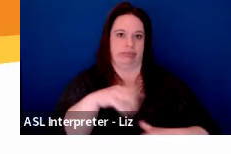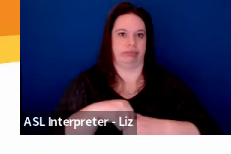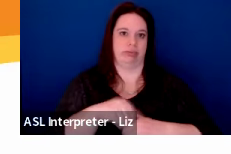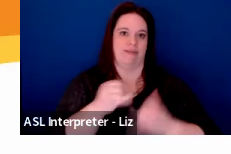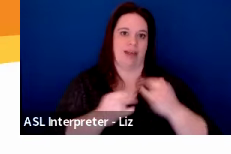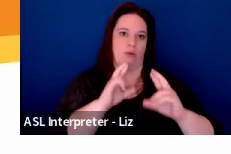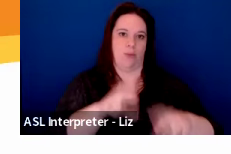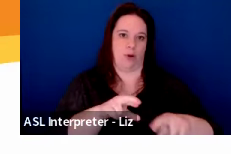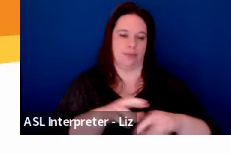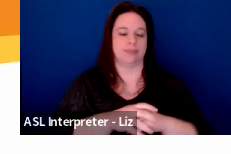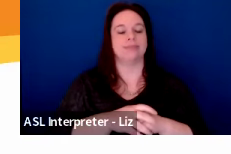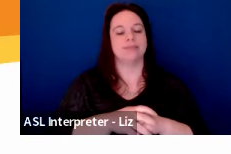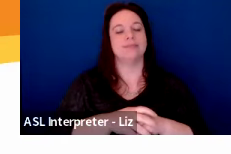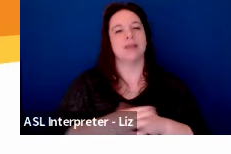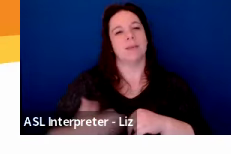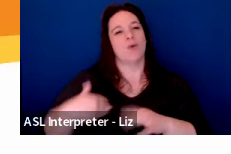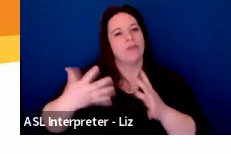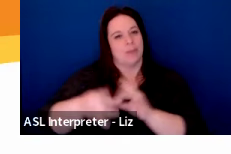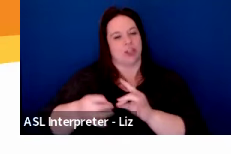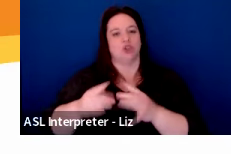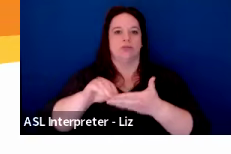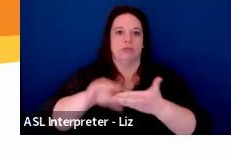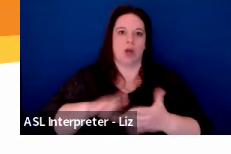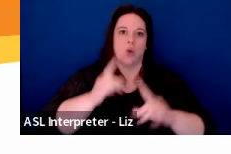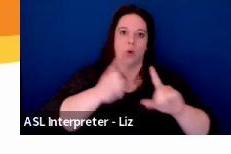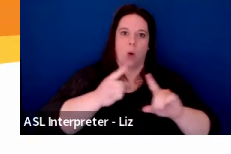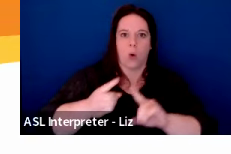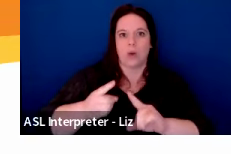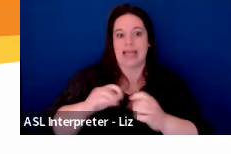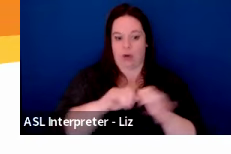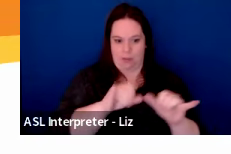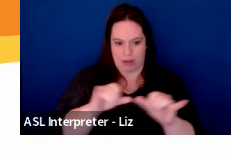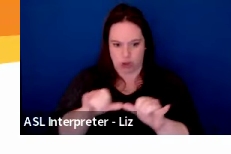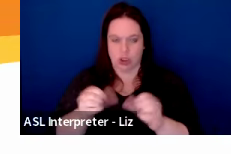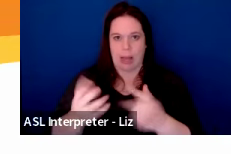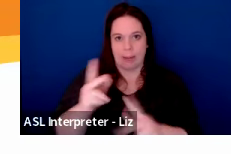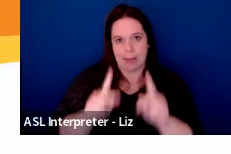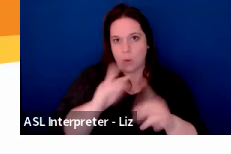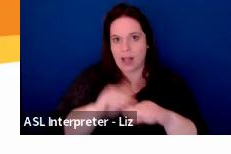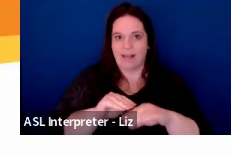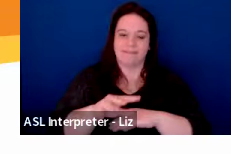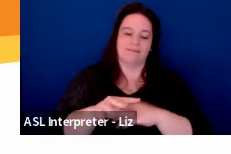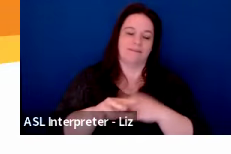mentioned before, when you list your goals and how you're going to measure and how many people you're going